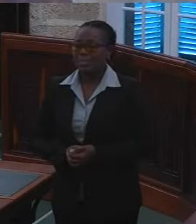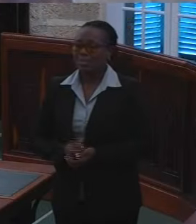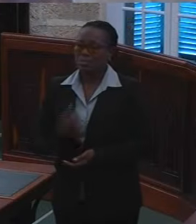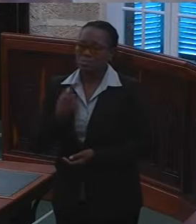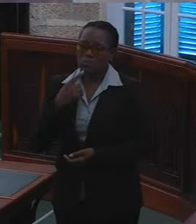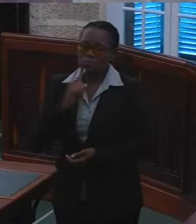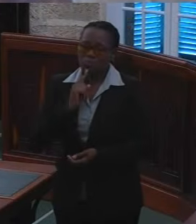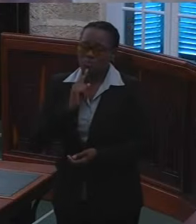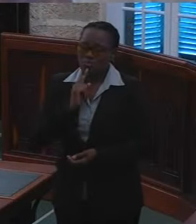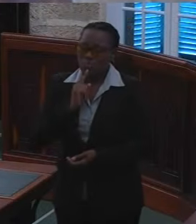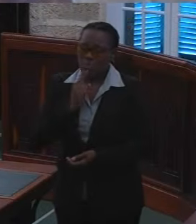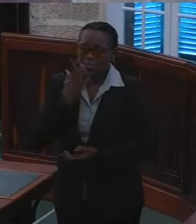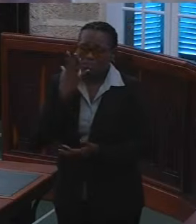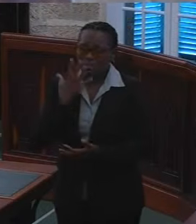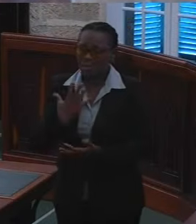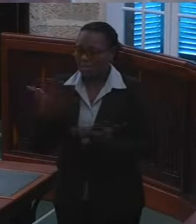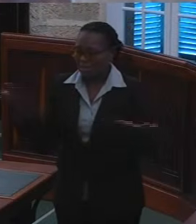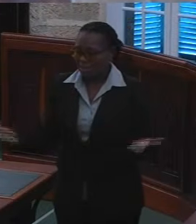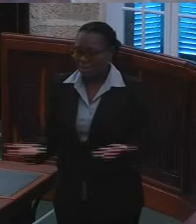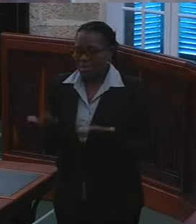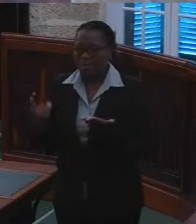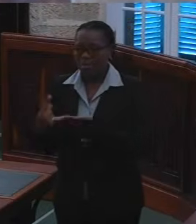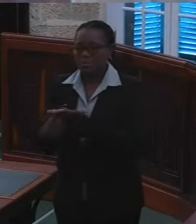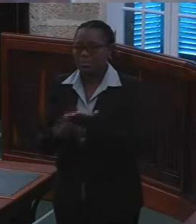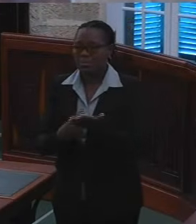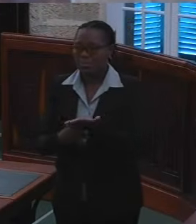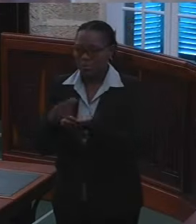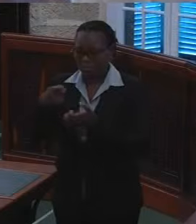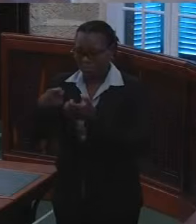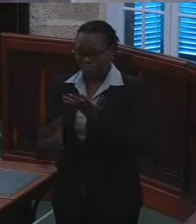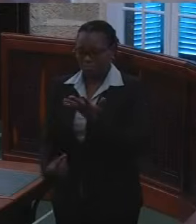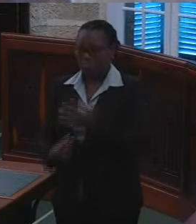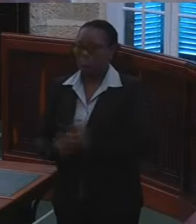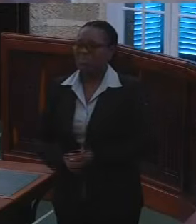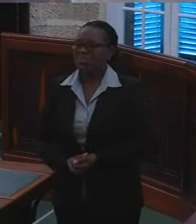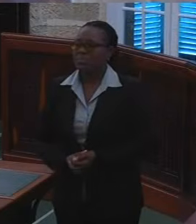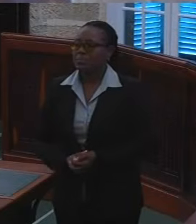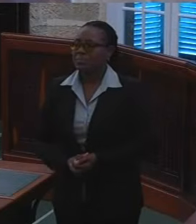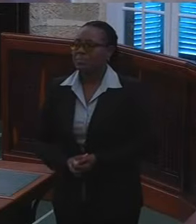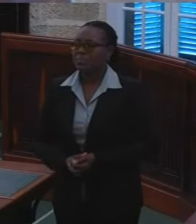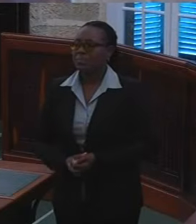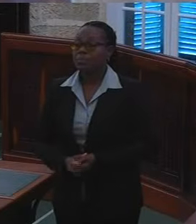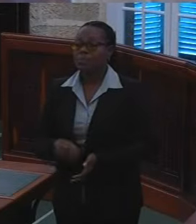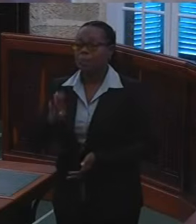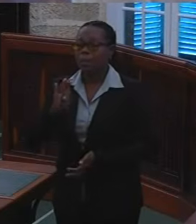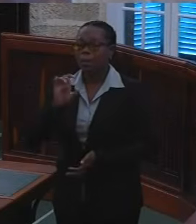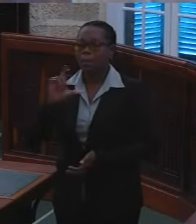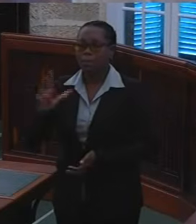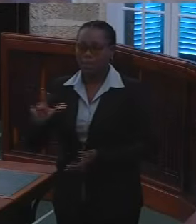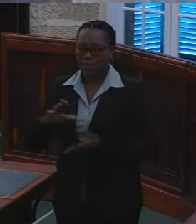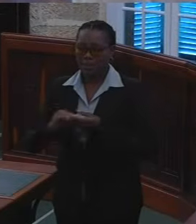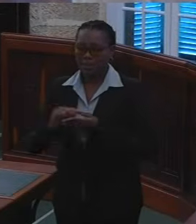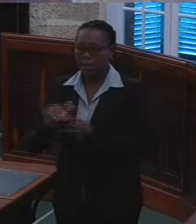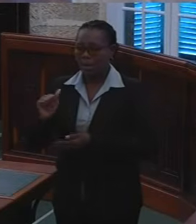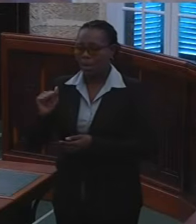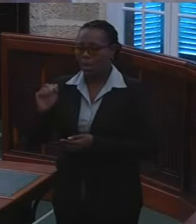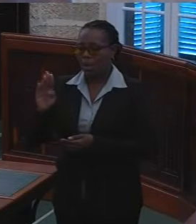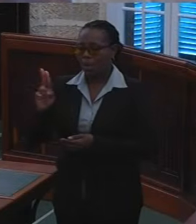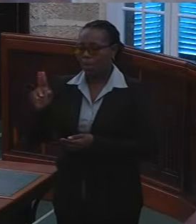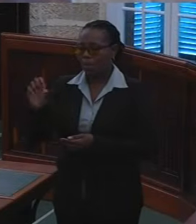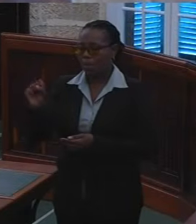discuss these things. The bill defines abuse broadly. I just went